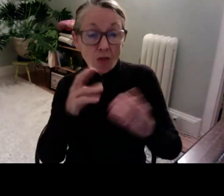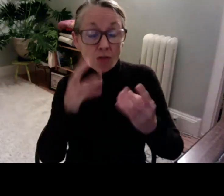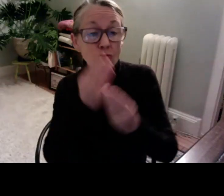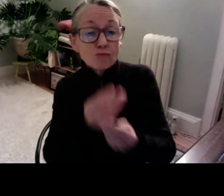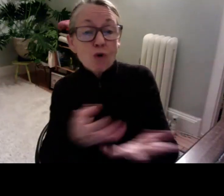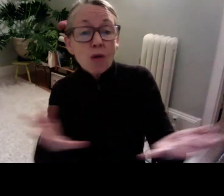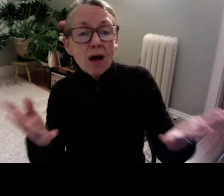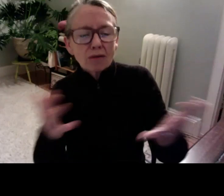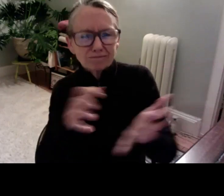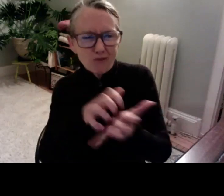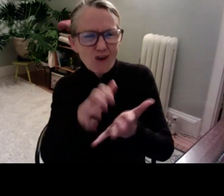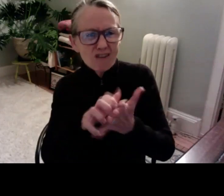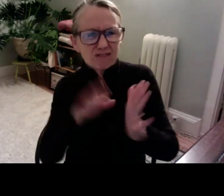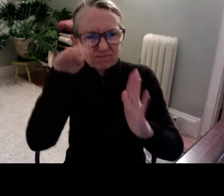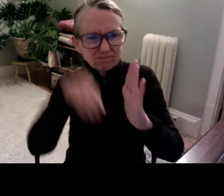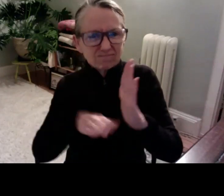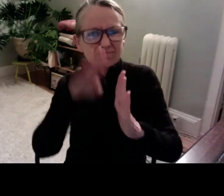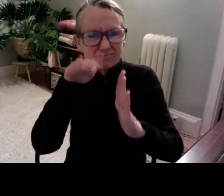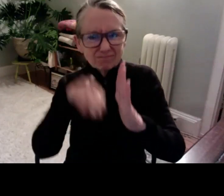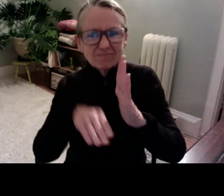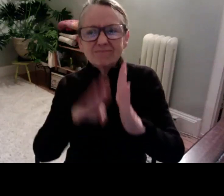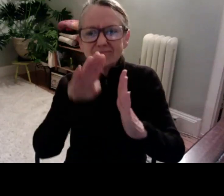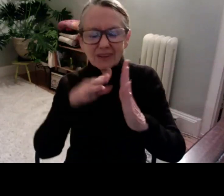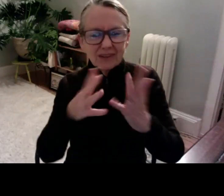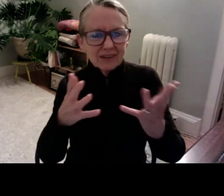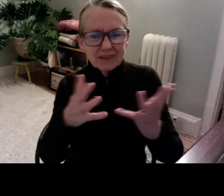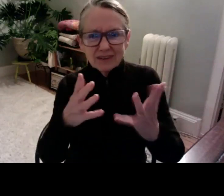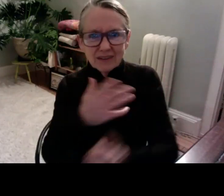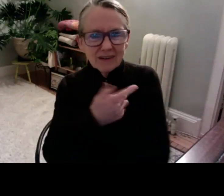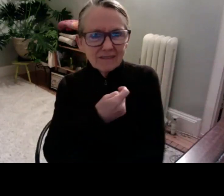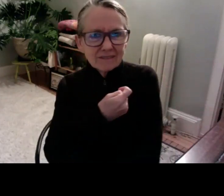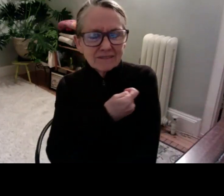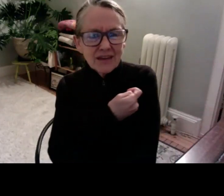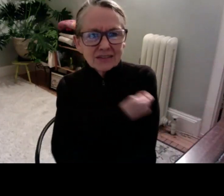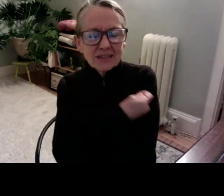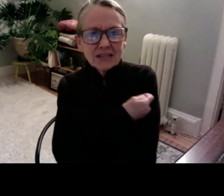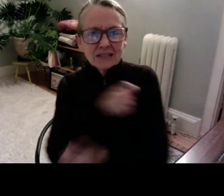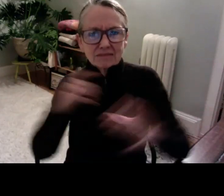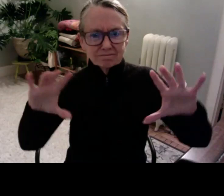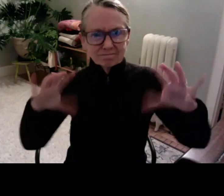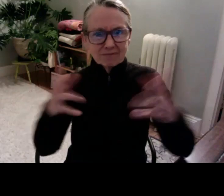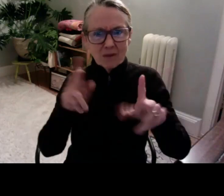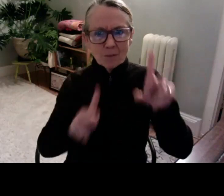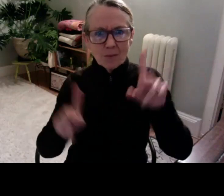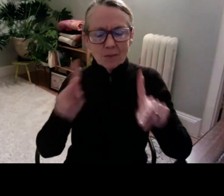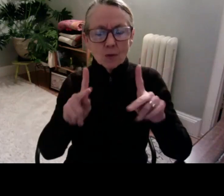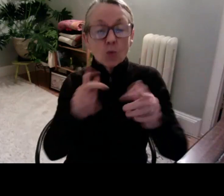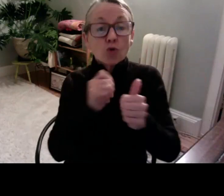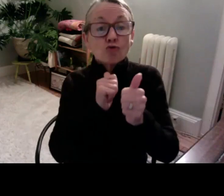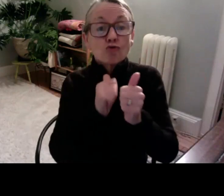with the idea of a vaccinated and mass population racing against time.